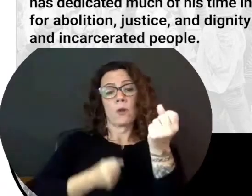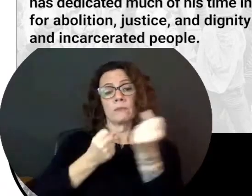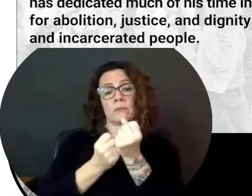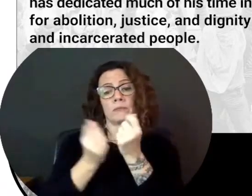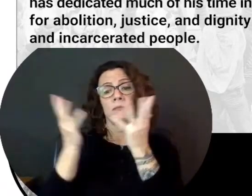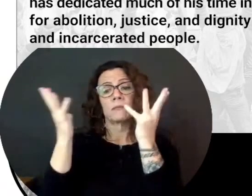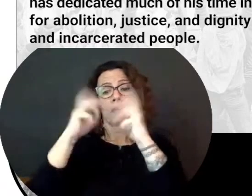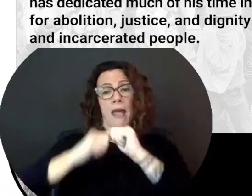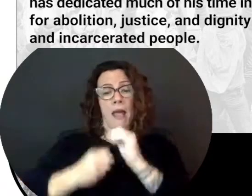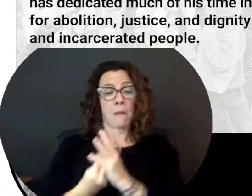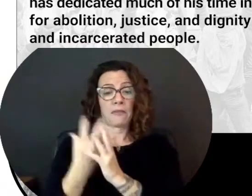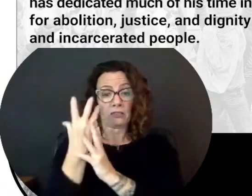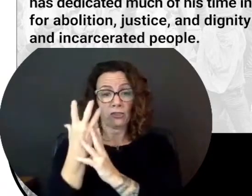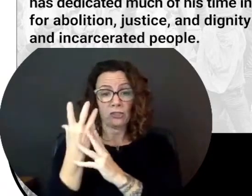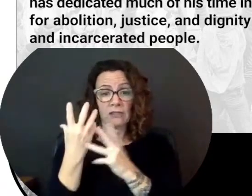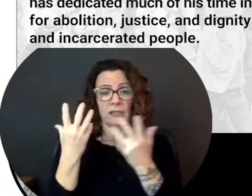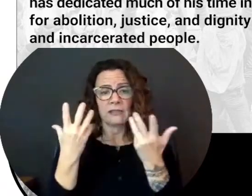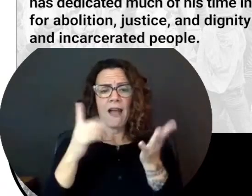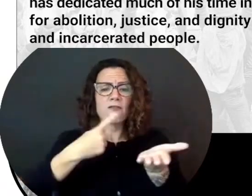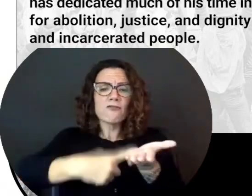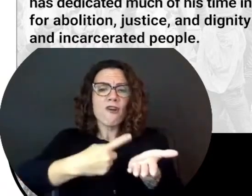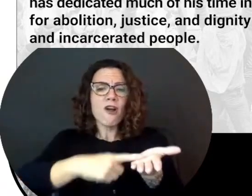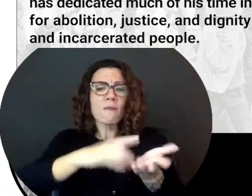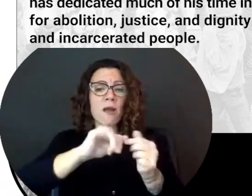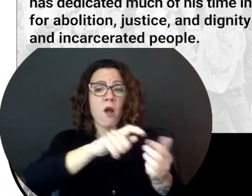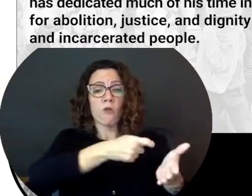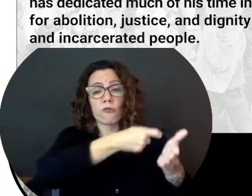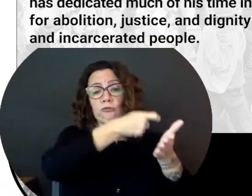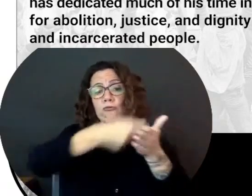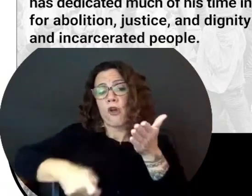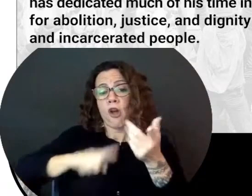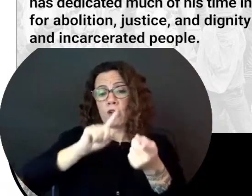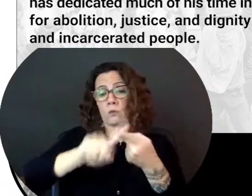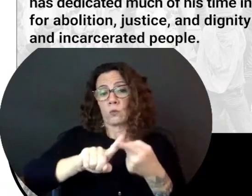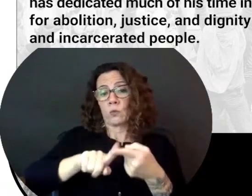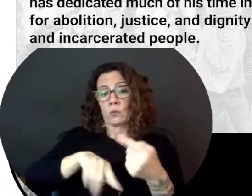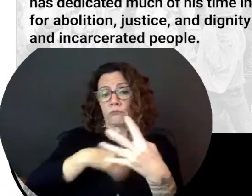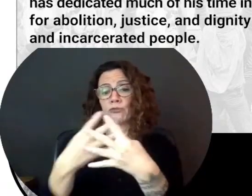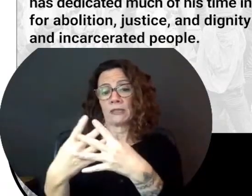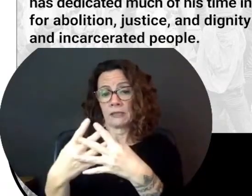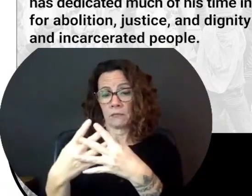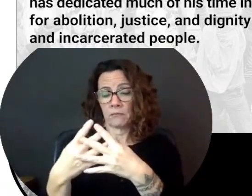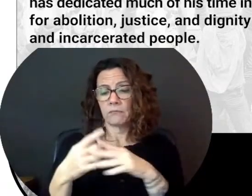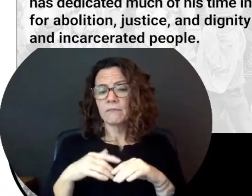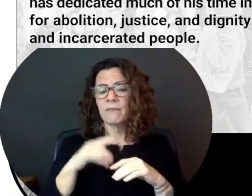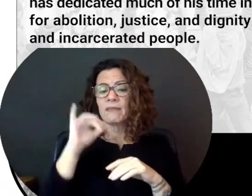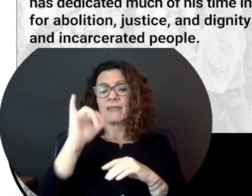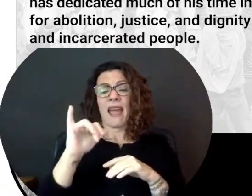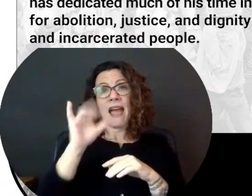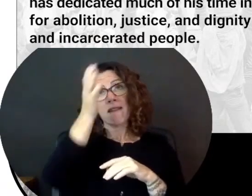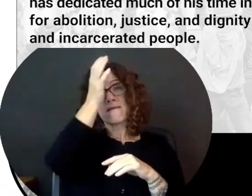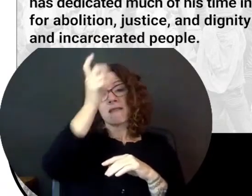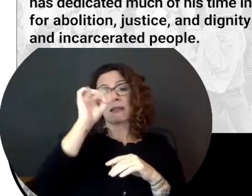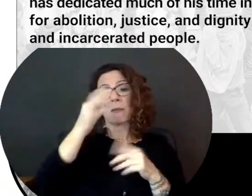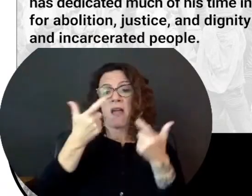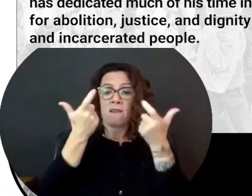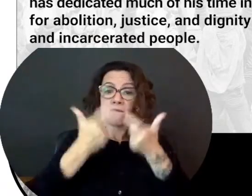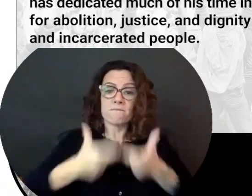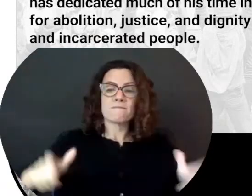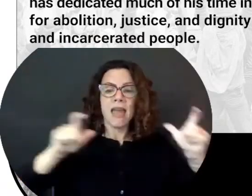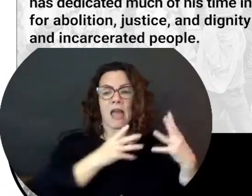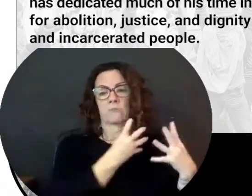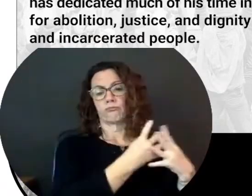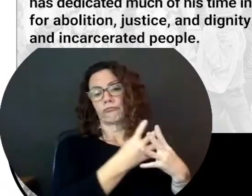that could be used for other things such as academic development and technological research towards things like climate change.